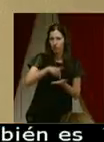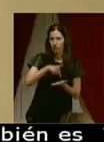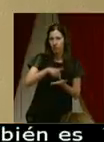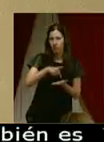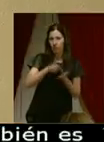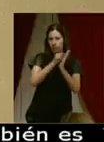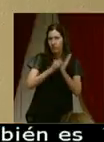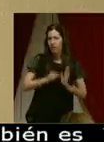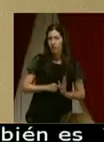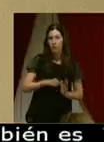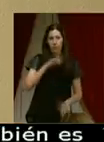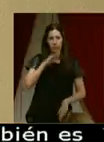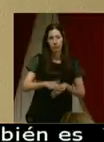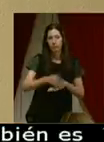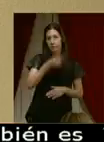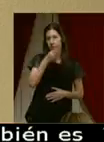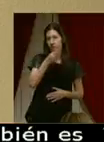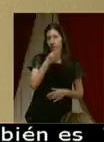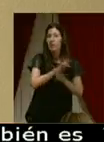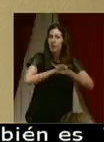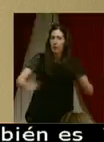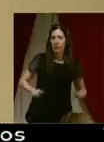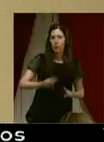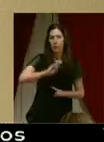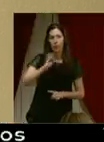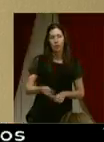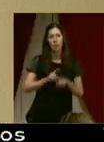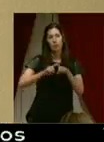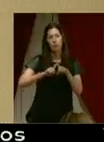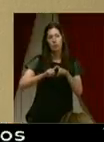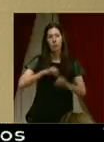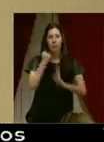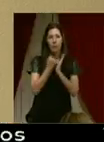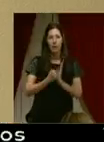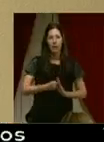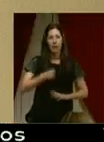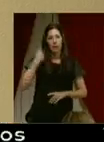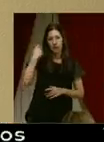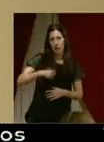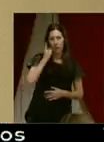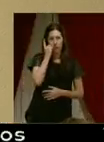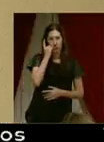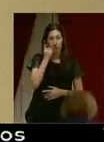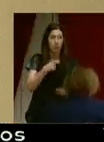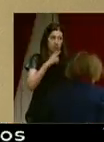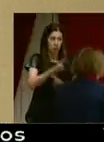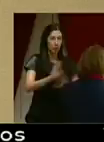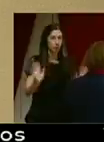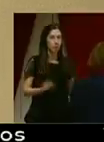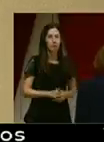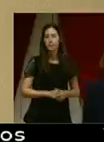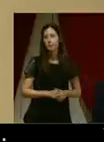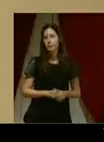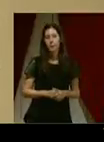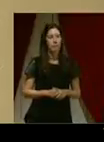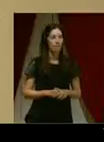it's also a requirement. And it's not complied with, not even in the most expensive devices. And that's